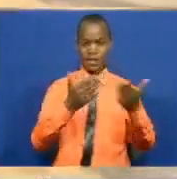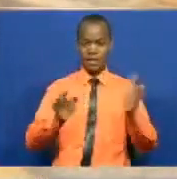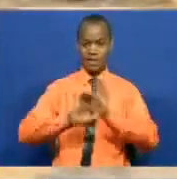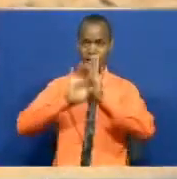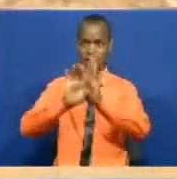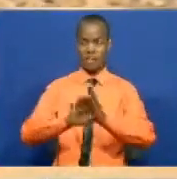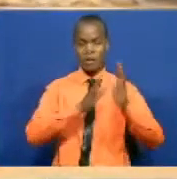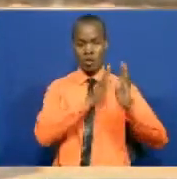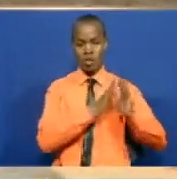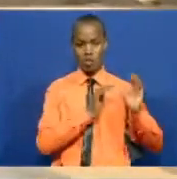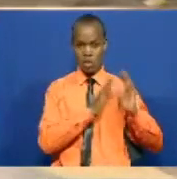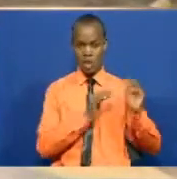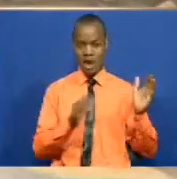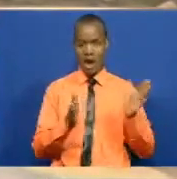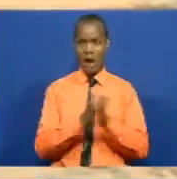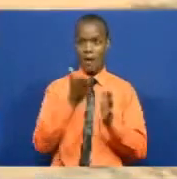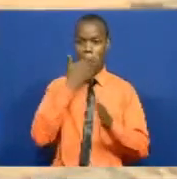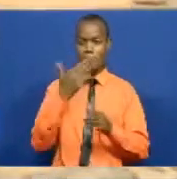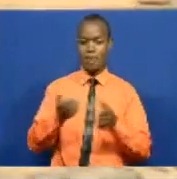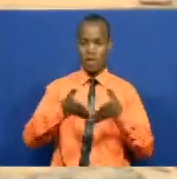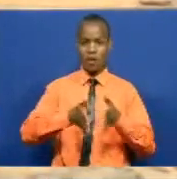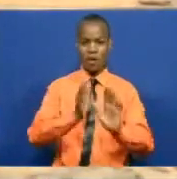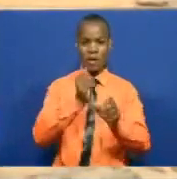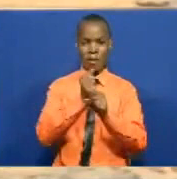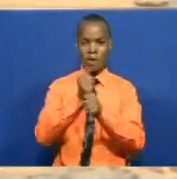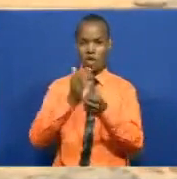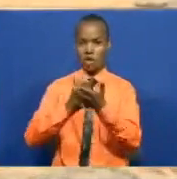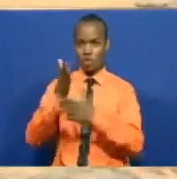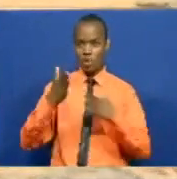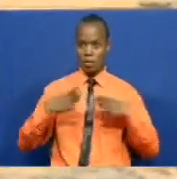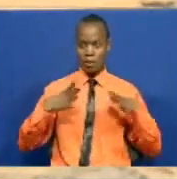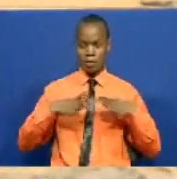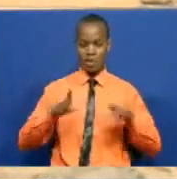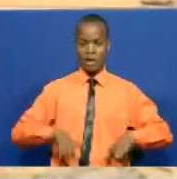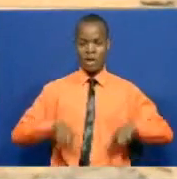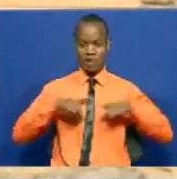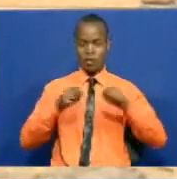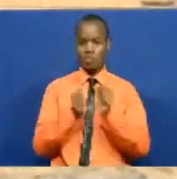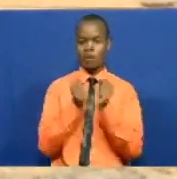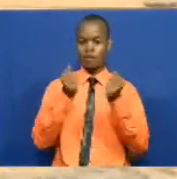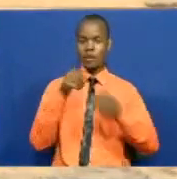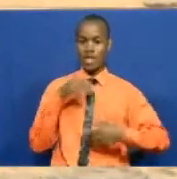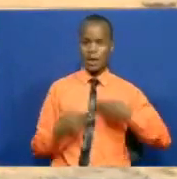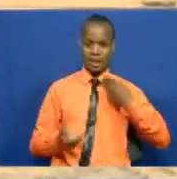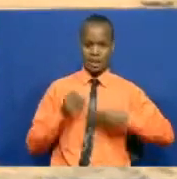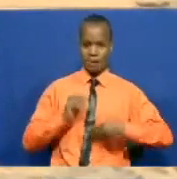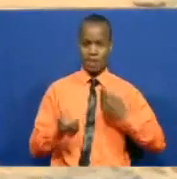and a better walkway to facilitate movement of persons living with physical disability.